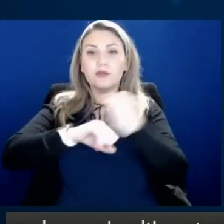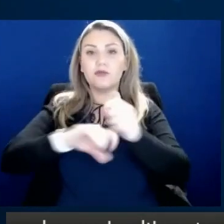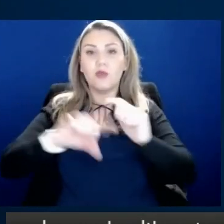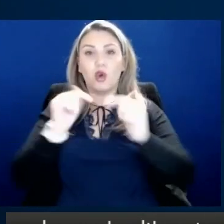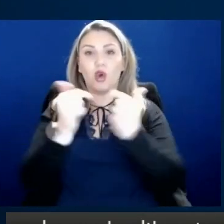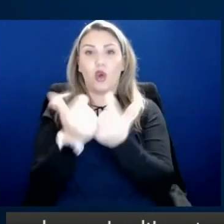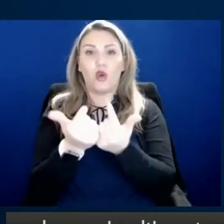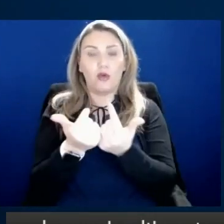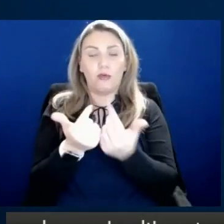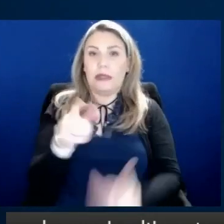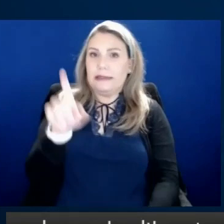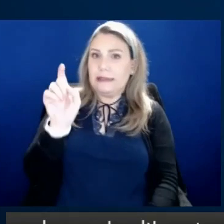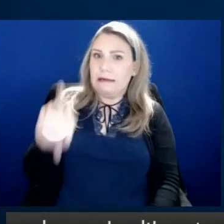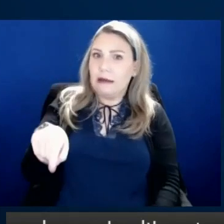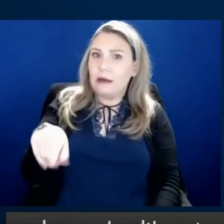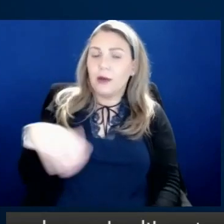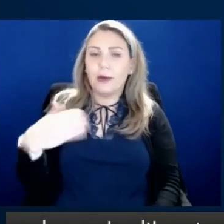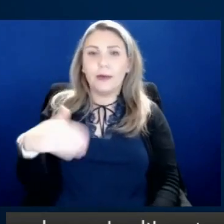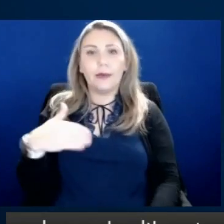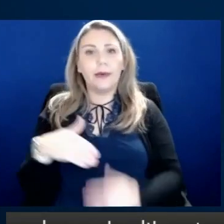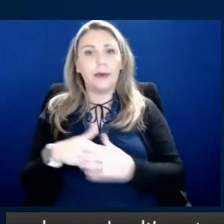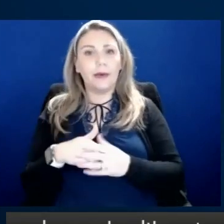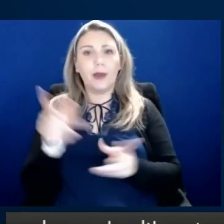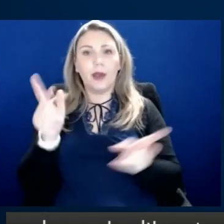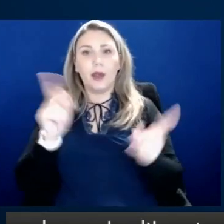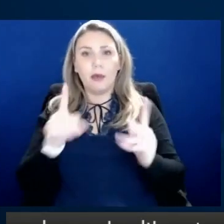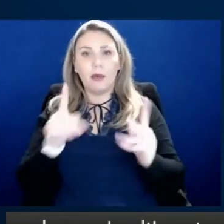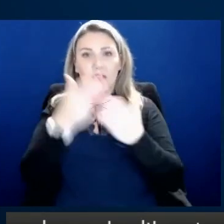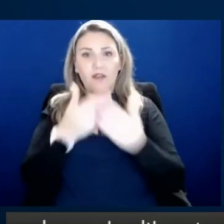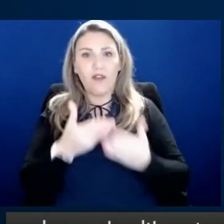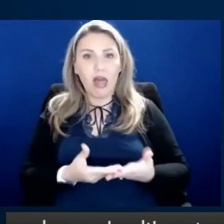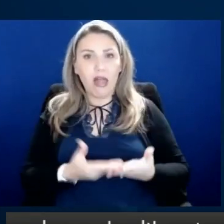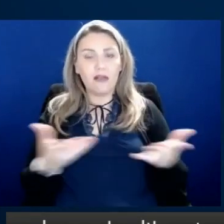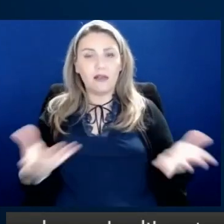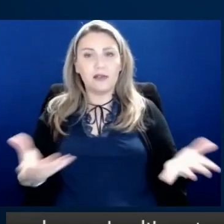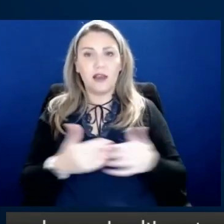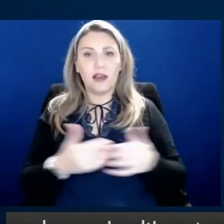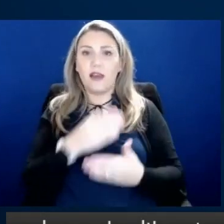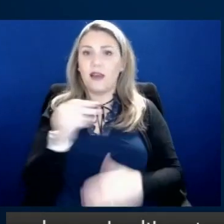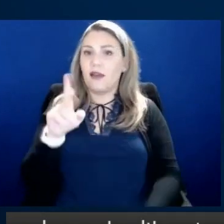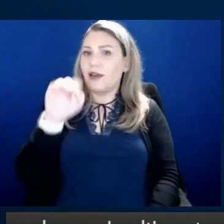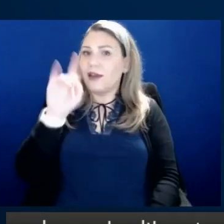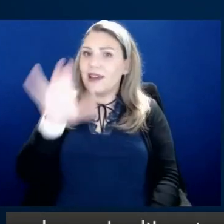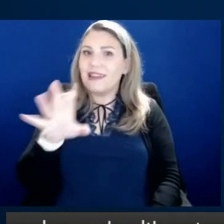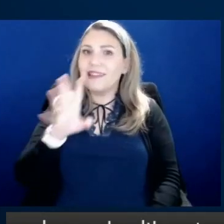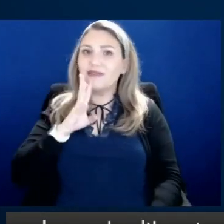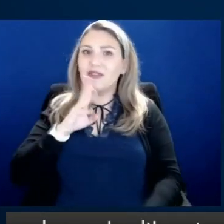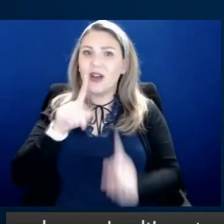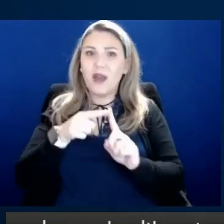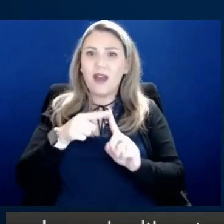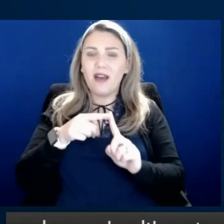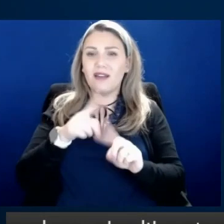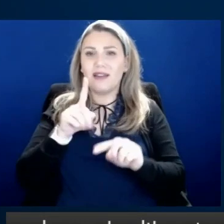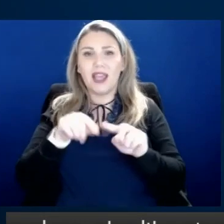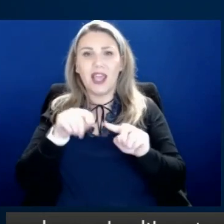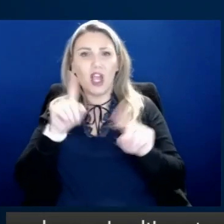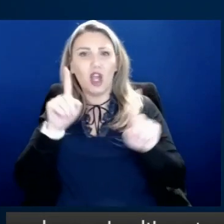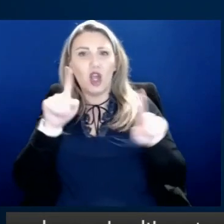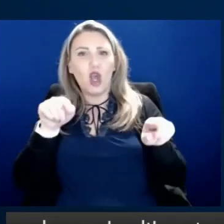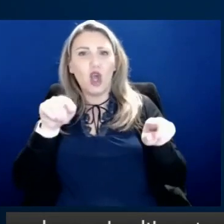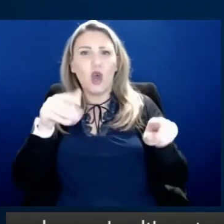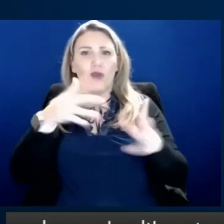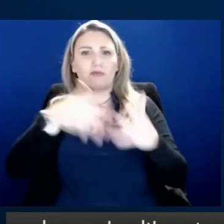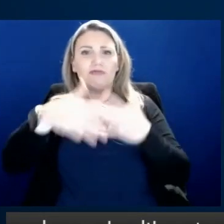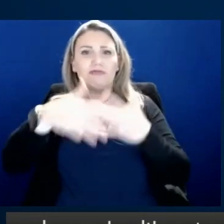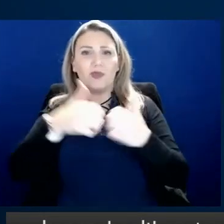needed. You need people to validate you. And Kelly, just hearing you talk about not being able to go and spend time with friends, which is what you need right